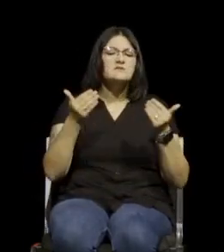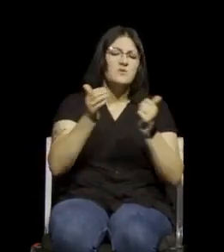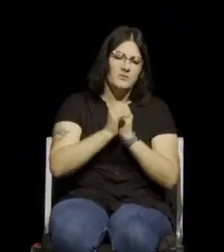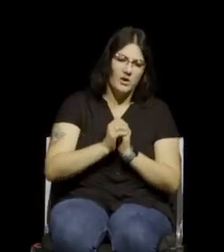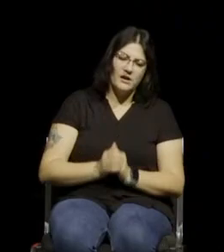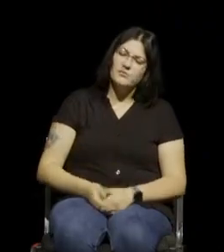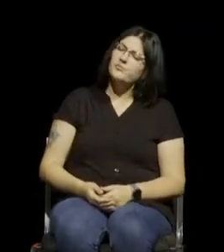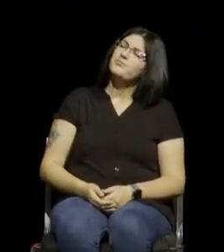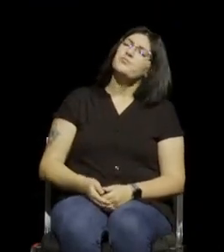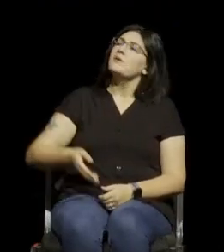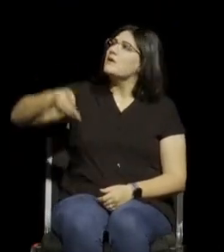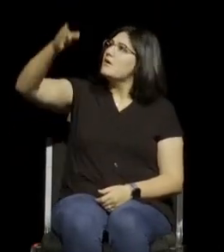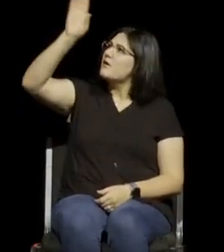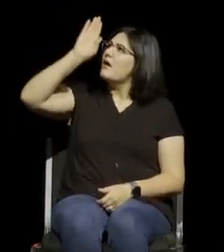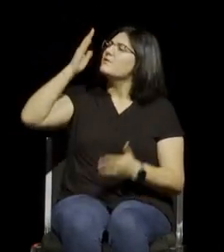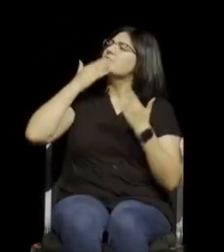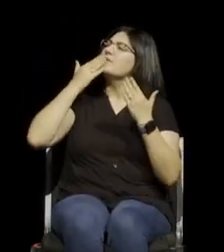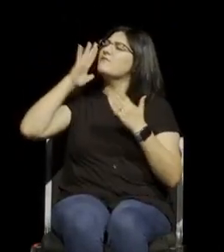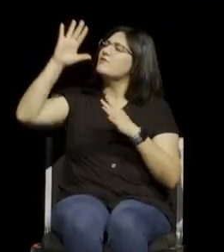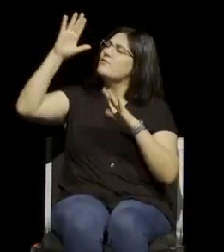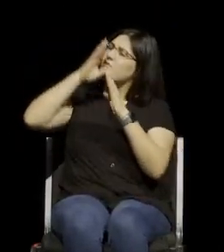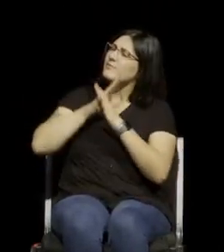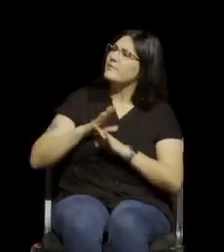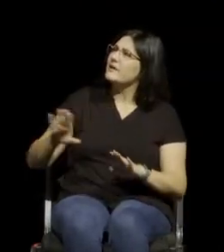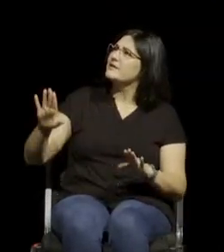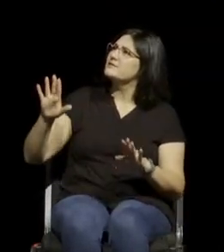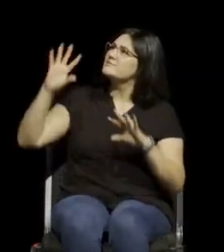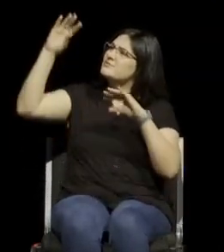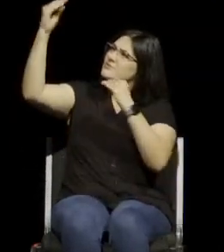God, we thank you. Thank you for your peace and grace and mercy in our lives.